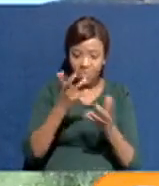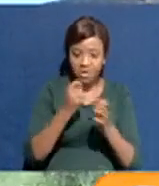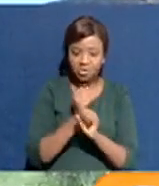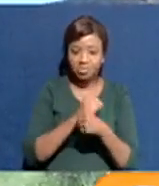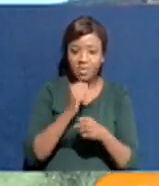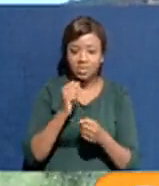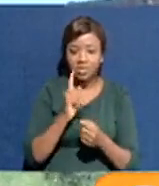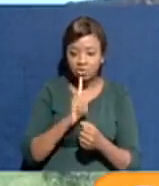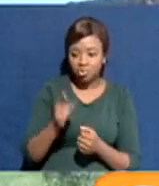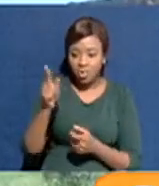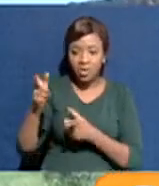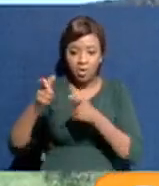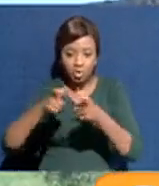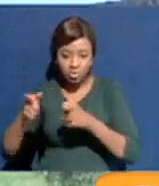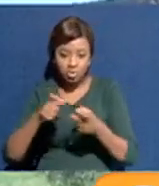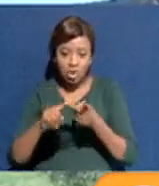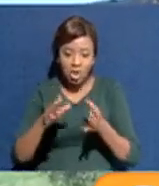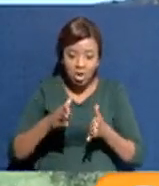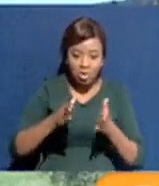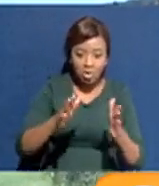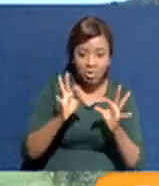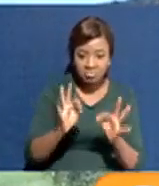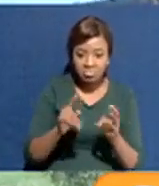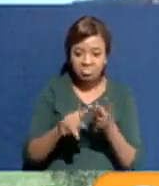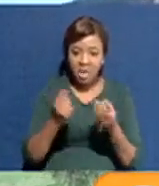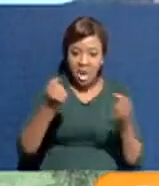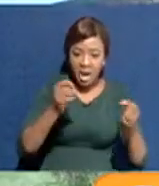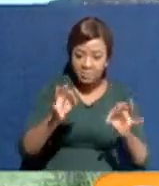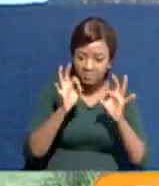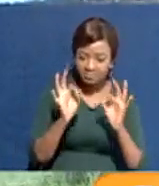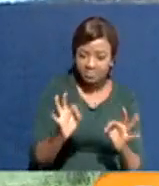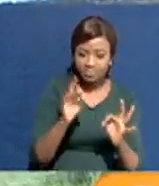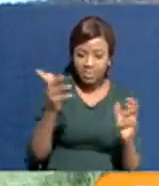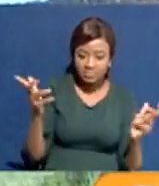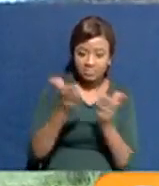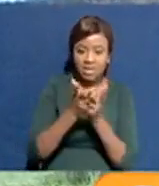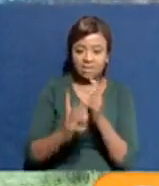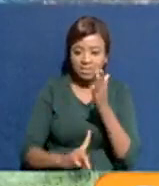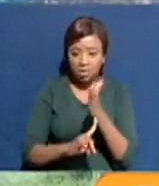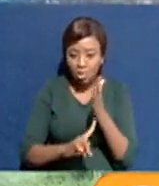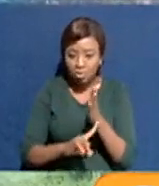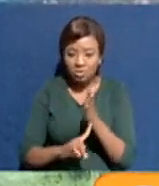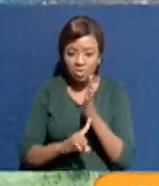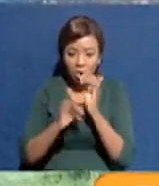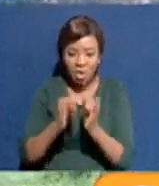emit less. Better route planning, using better vehicles that are more technologically kind of